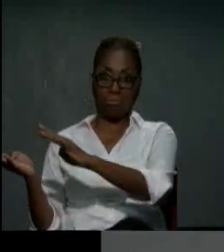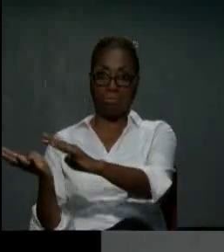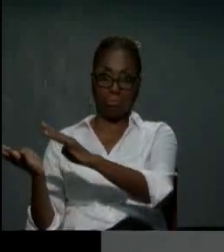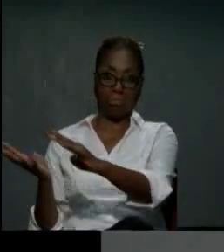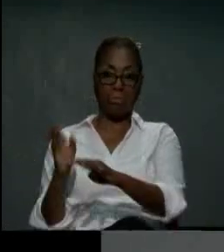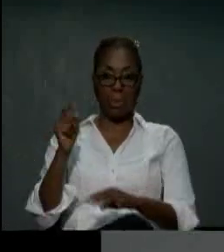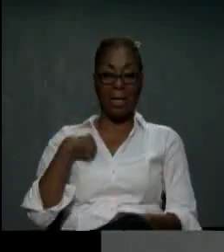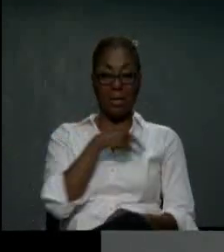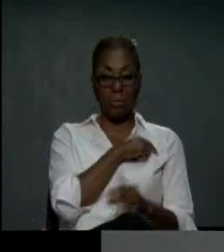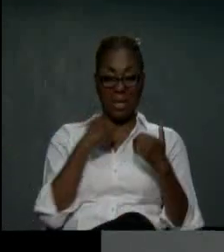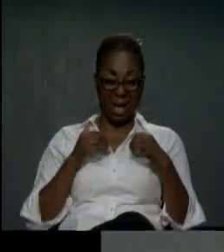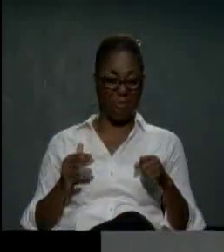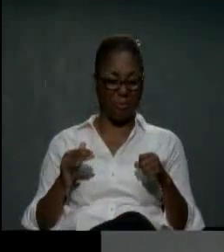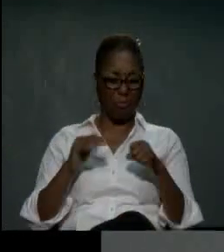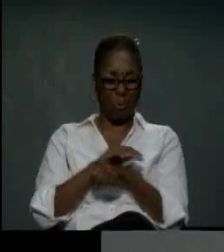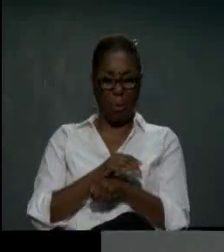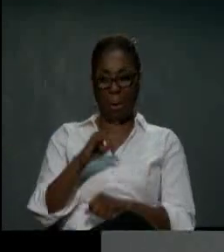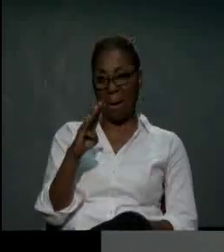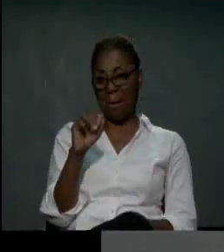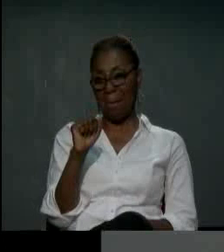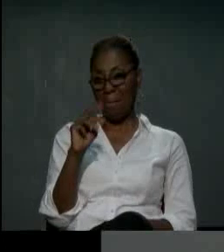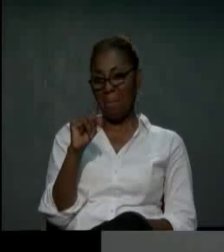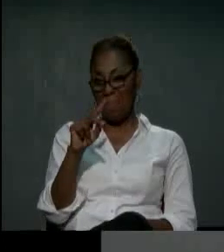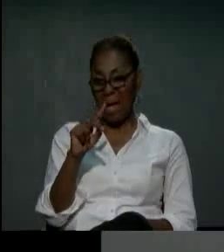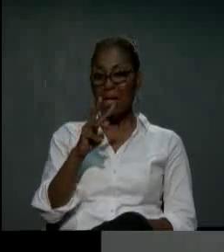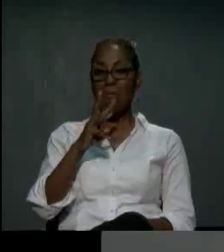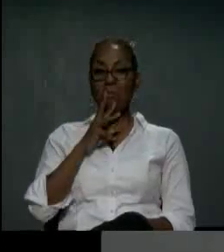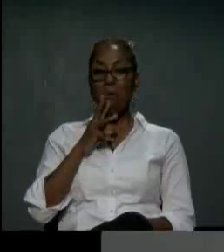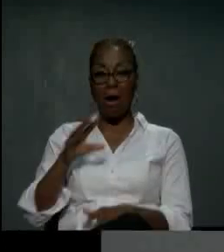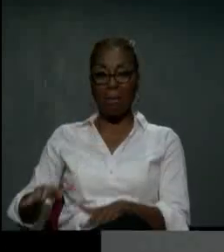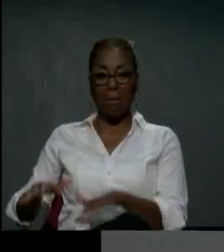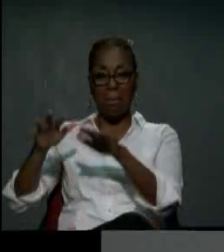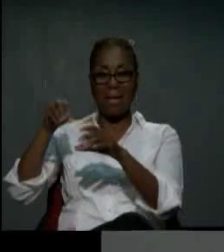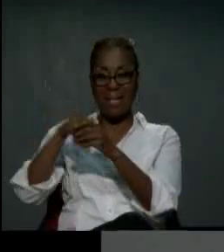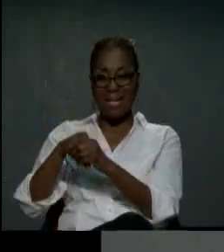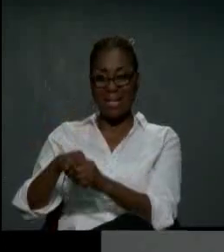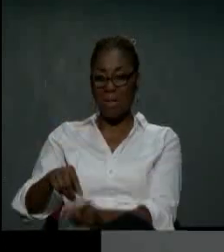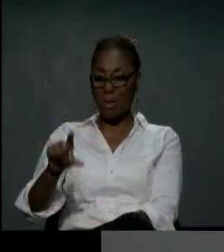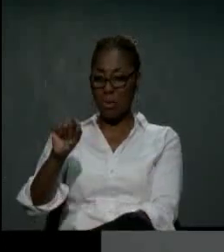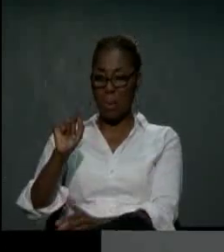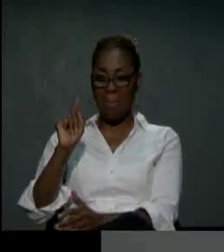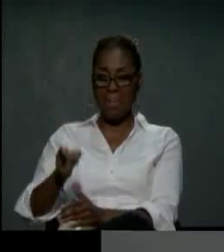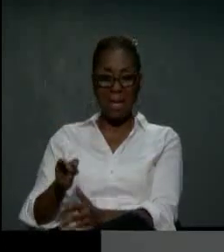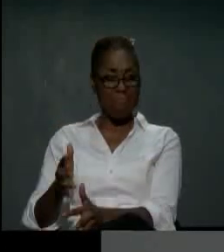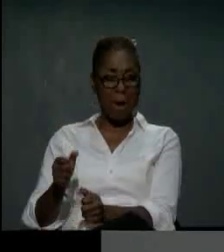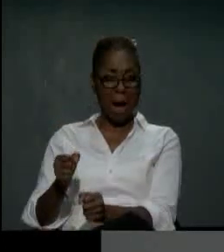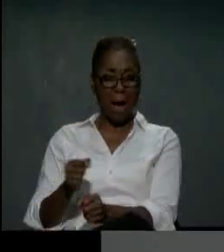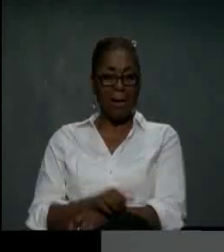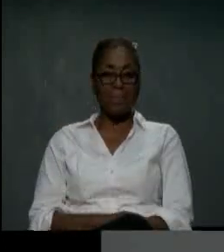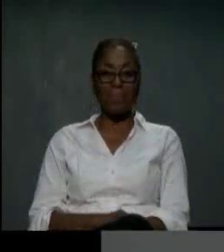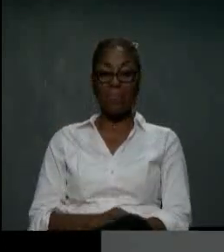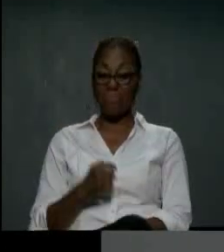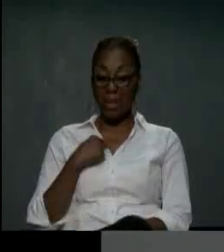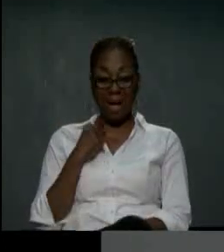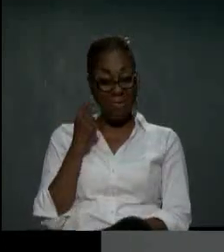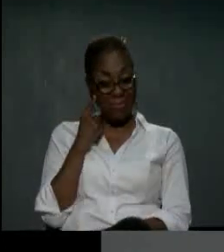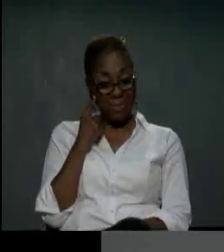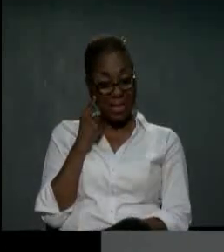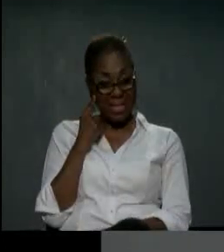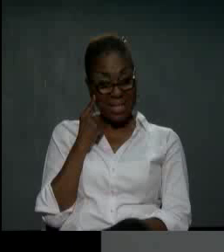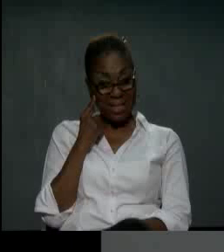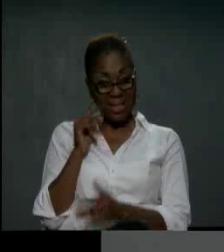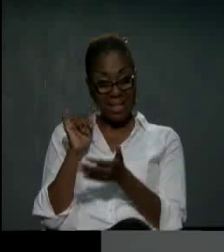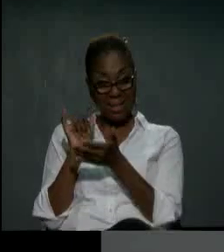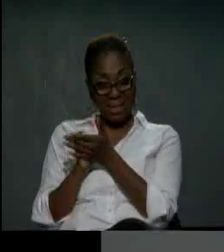full bank of water within 20 minutes. And I think that's